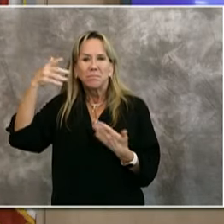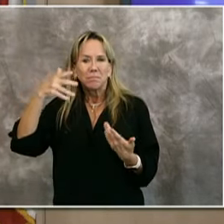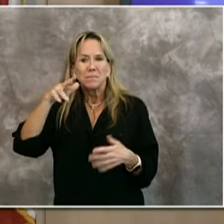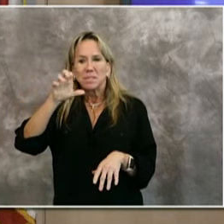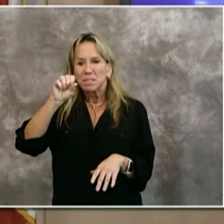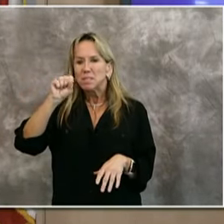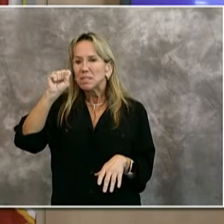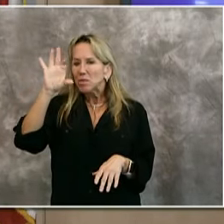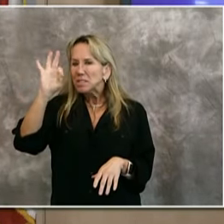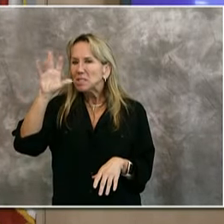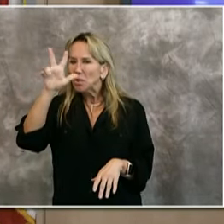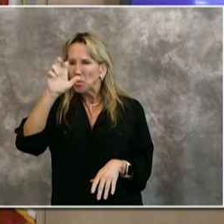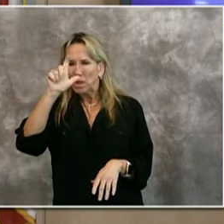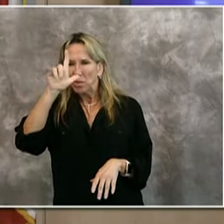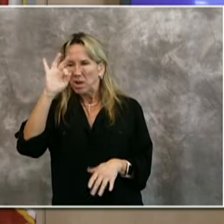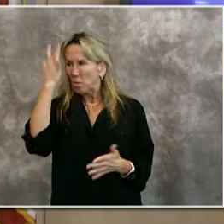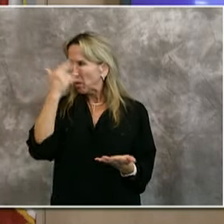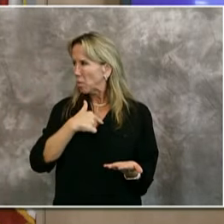our numbers so low still?